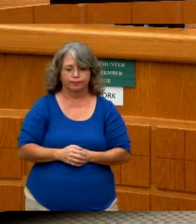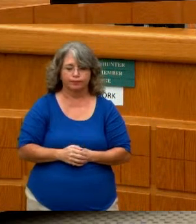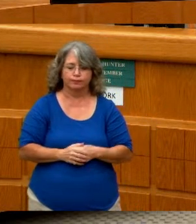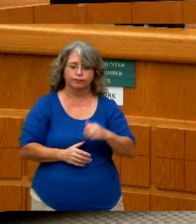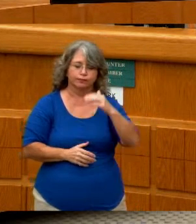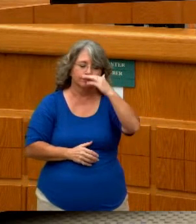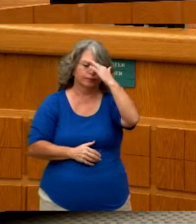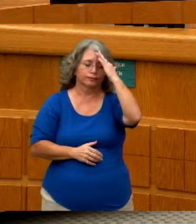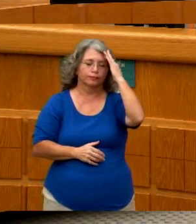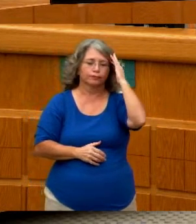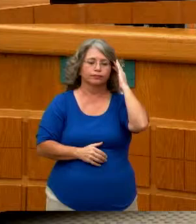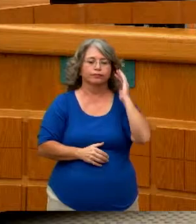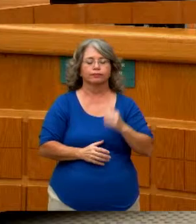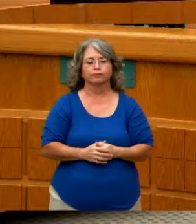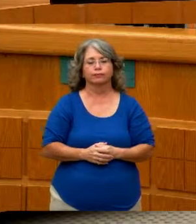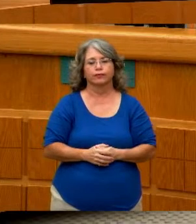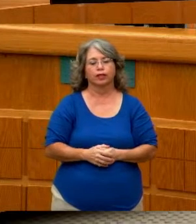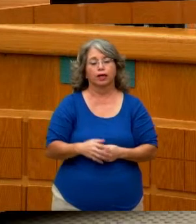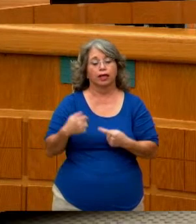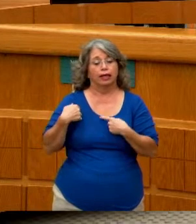877-823-7750 if you have questions.